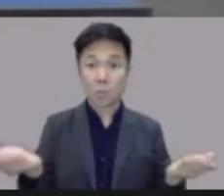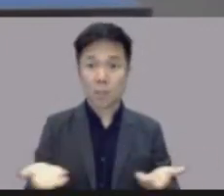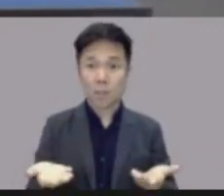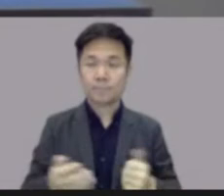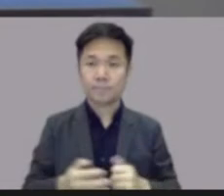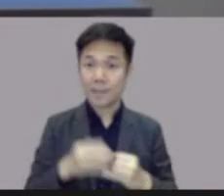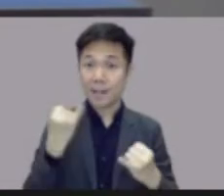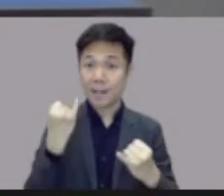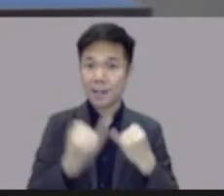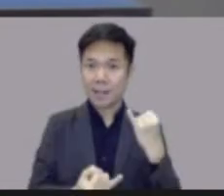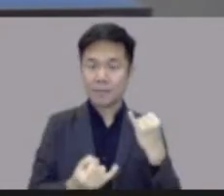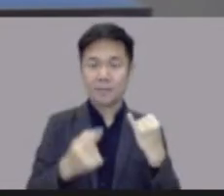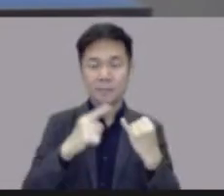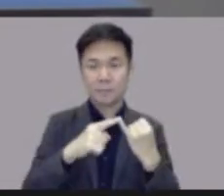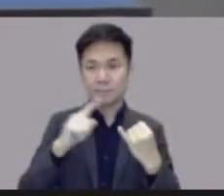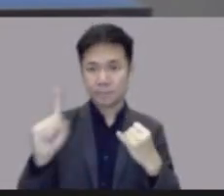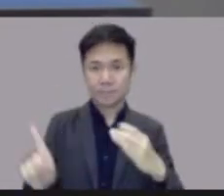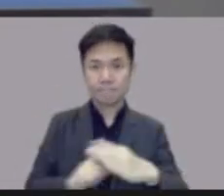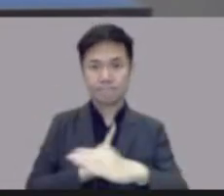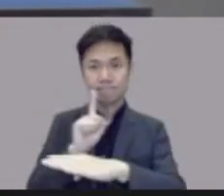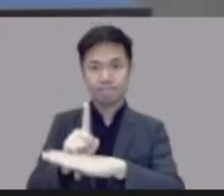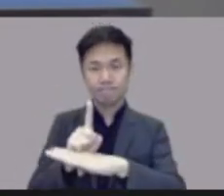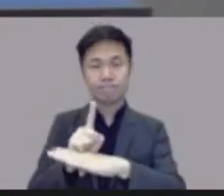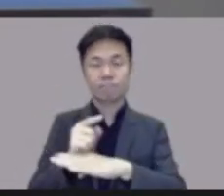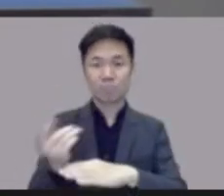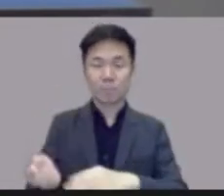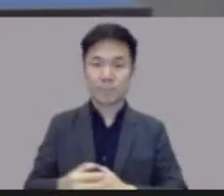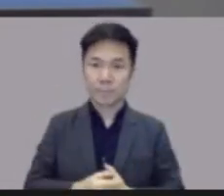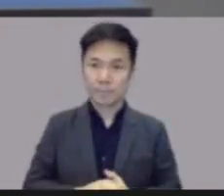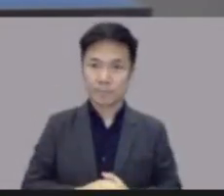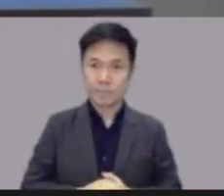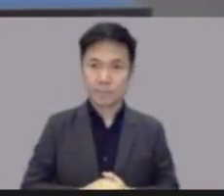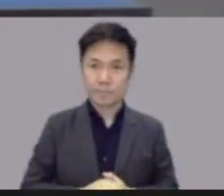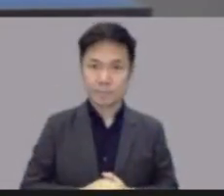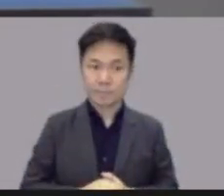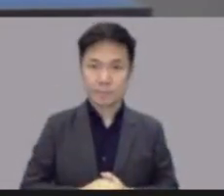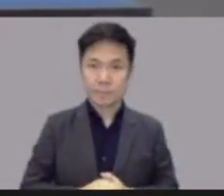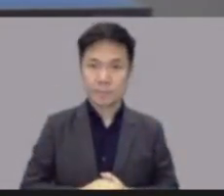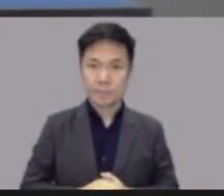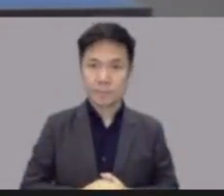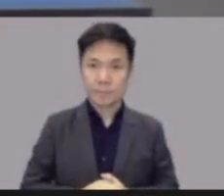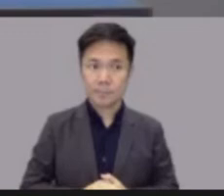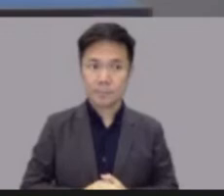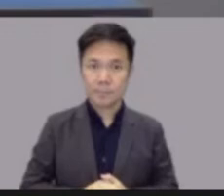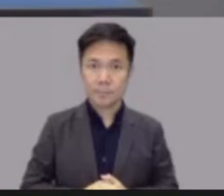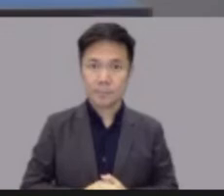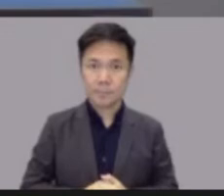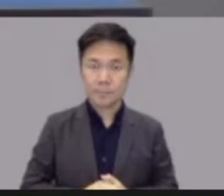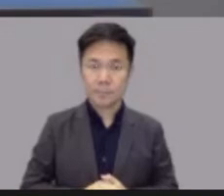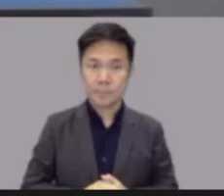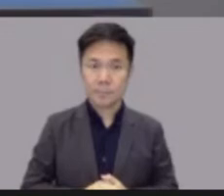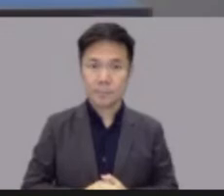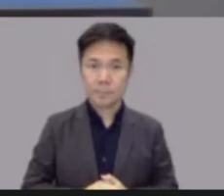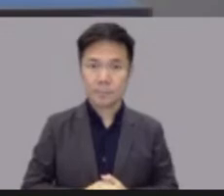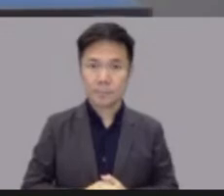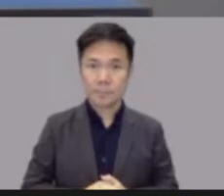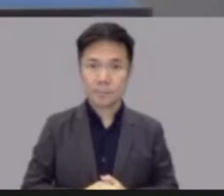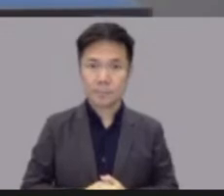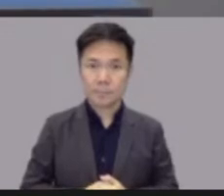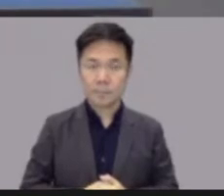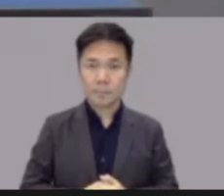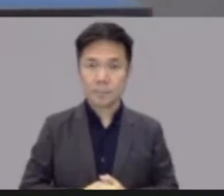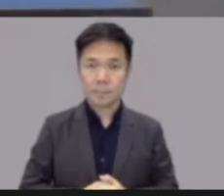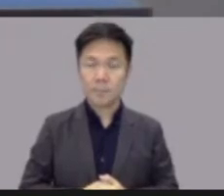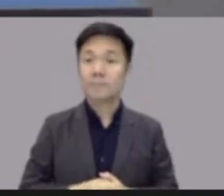member State speaker requesting for the floor now I will move on to the interventions by International